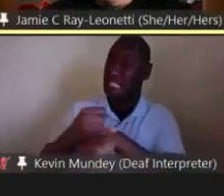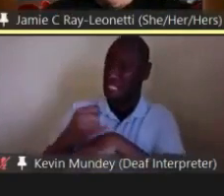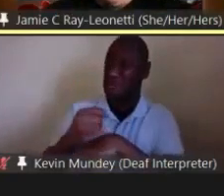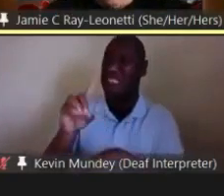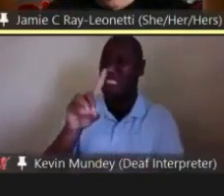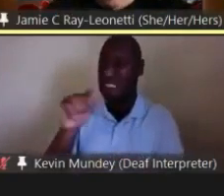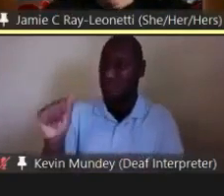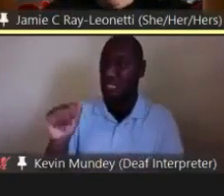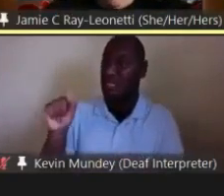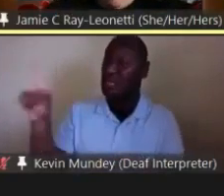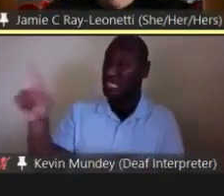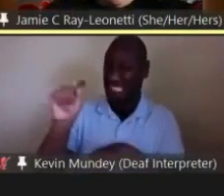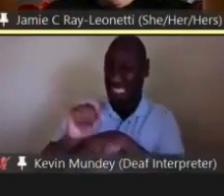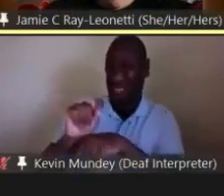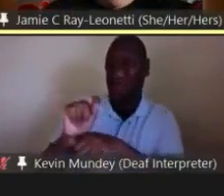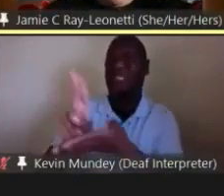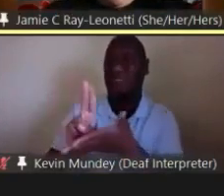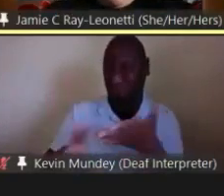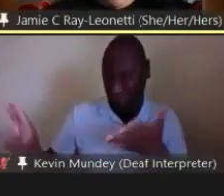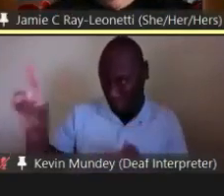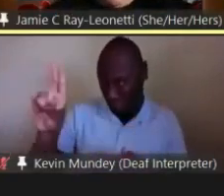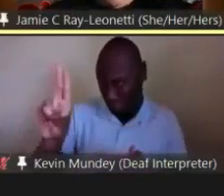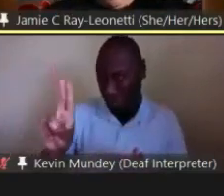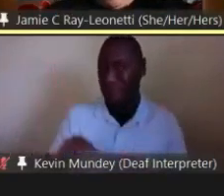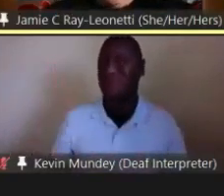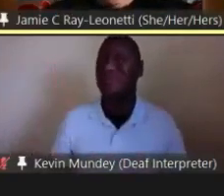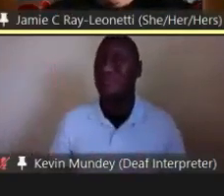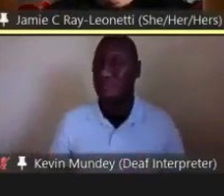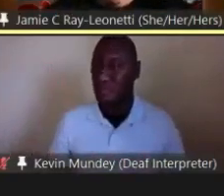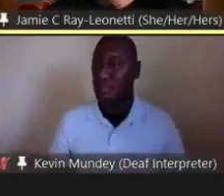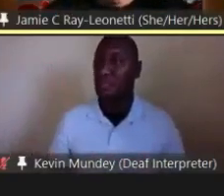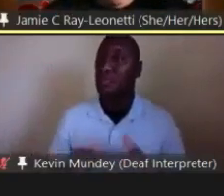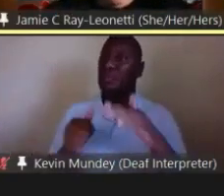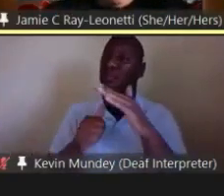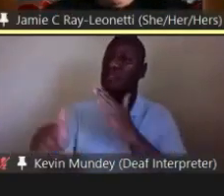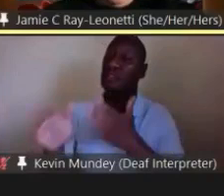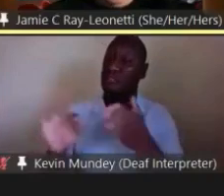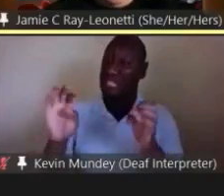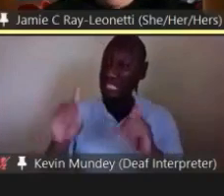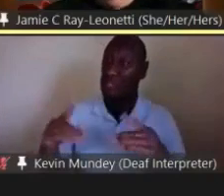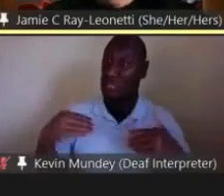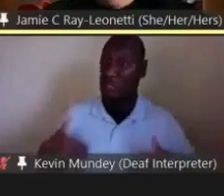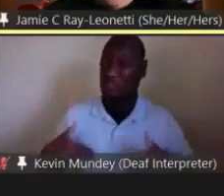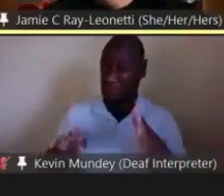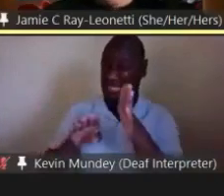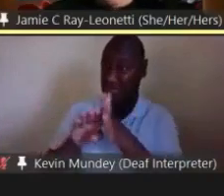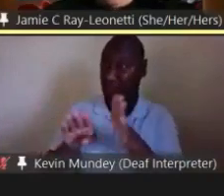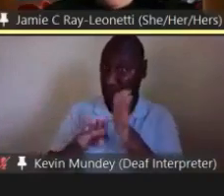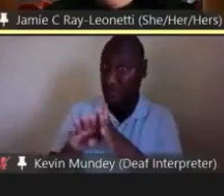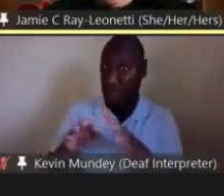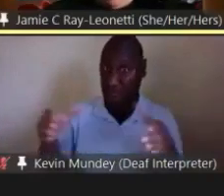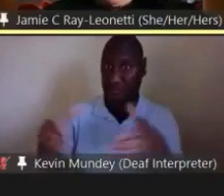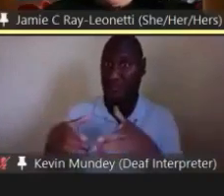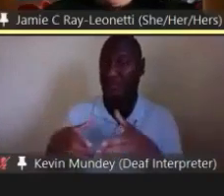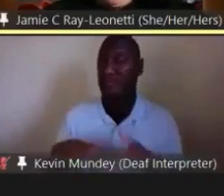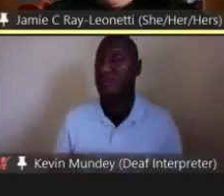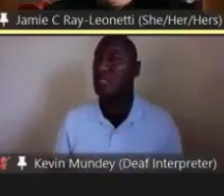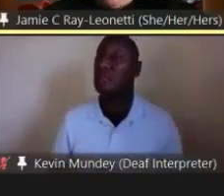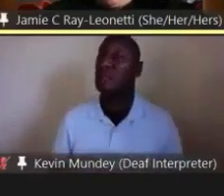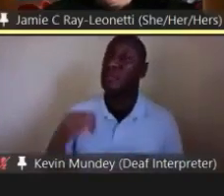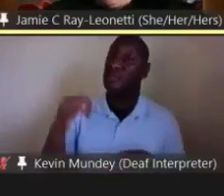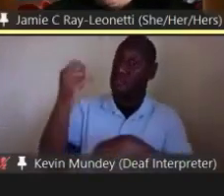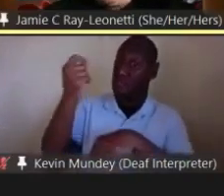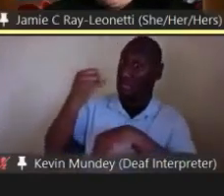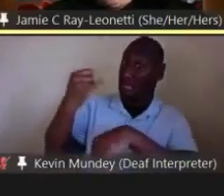Temple University, College of Education and Human Development. The Institute is